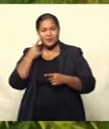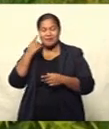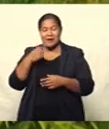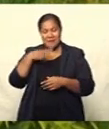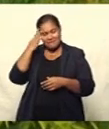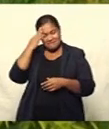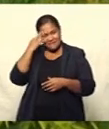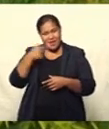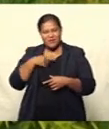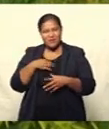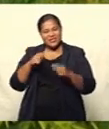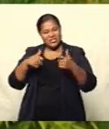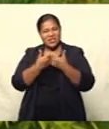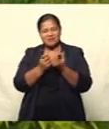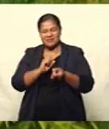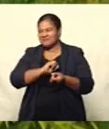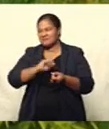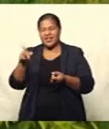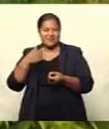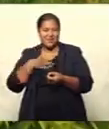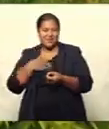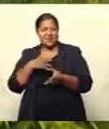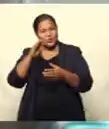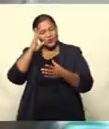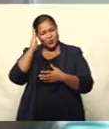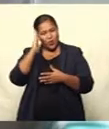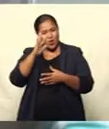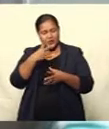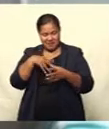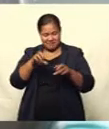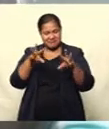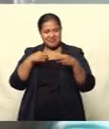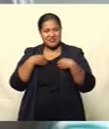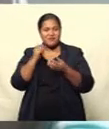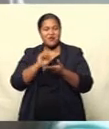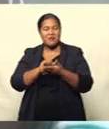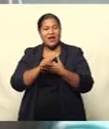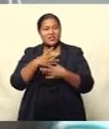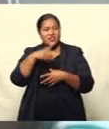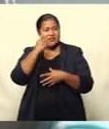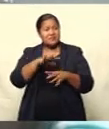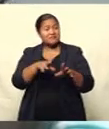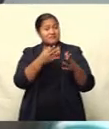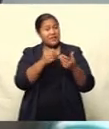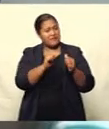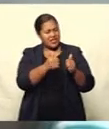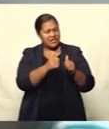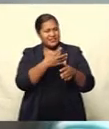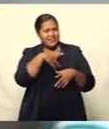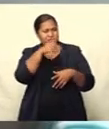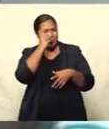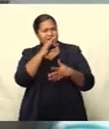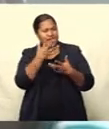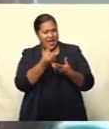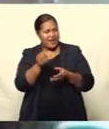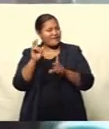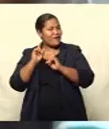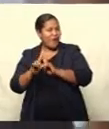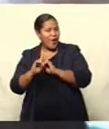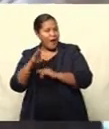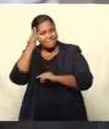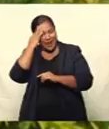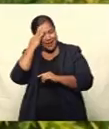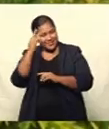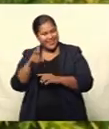she was able to send me to school and get me a proper education. 31-year-old accomplished educator offering his advice. When